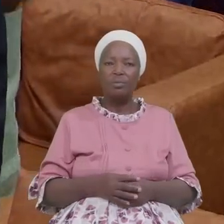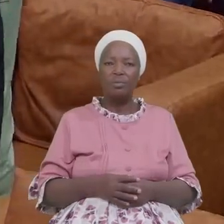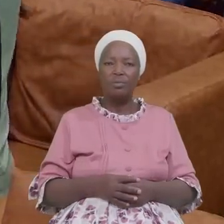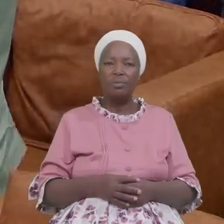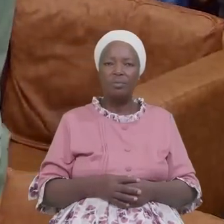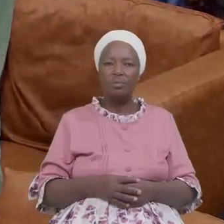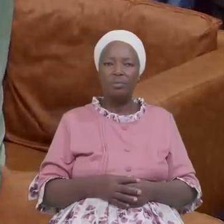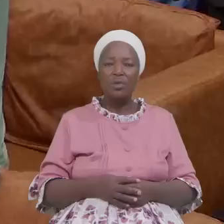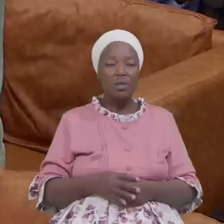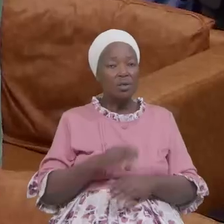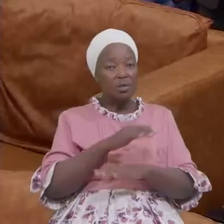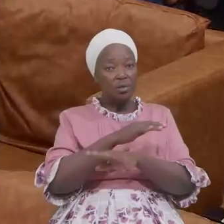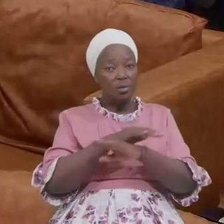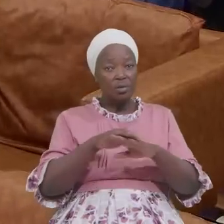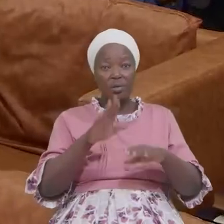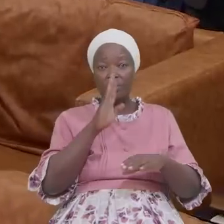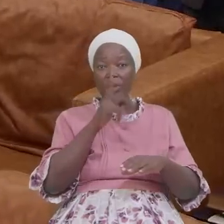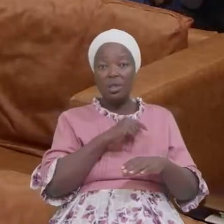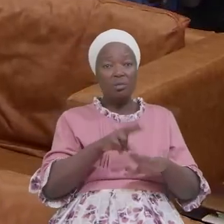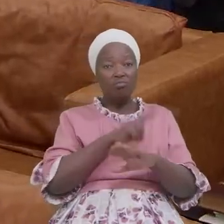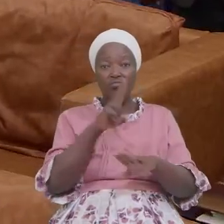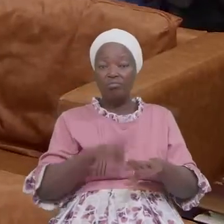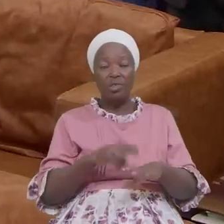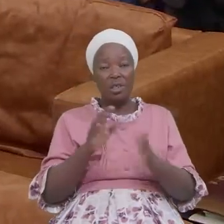Don't be a nominal Christian.